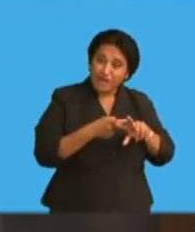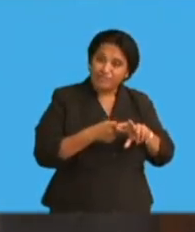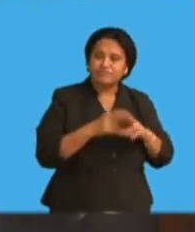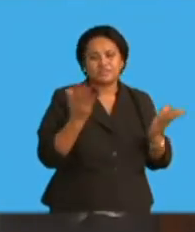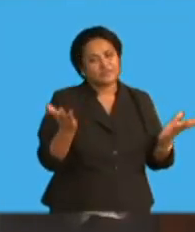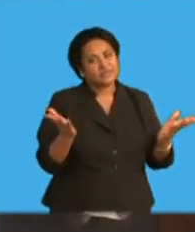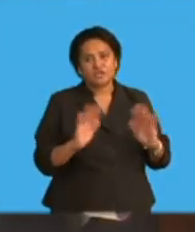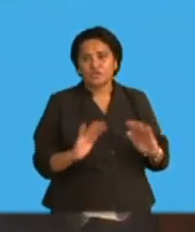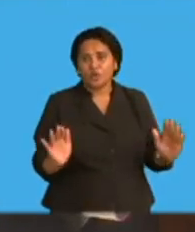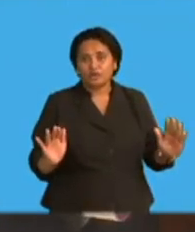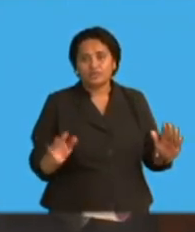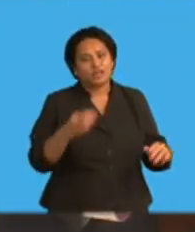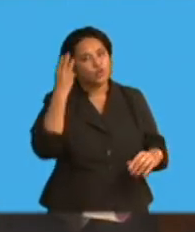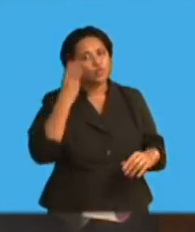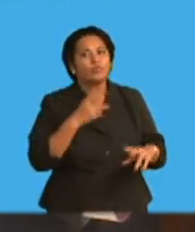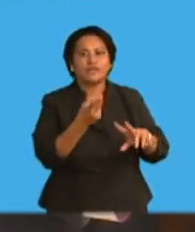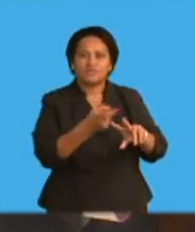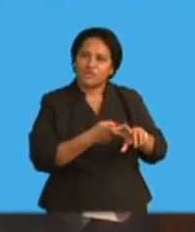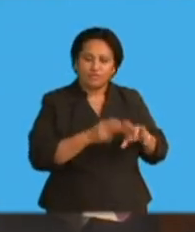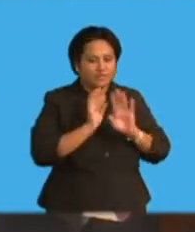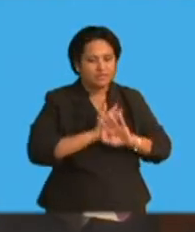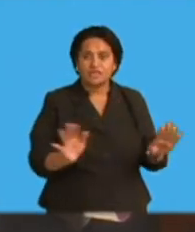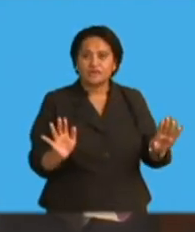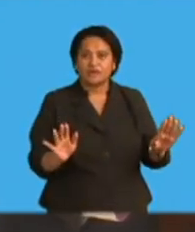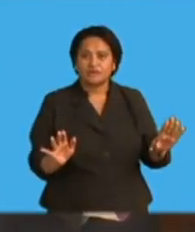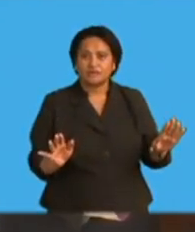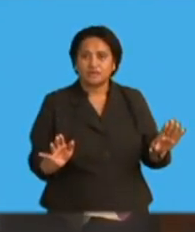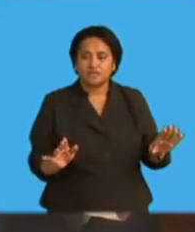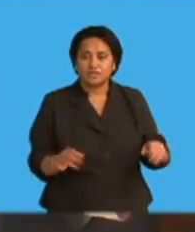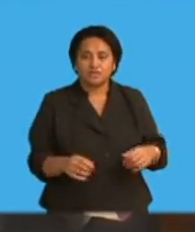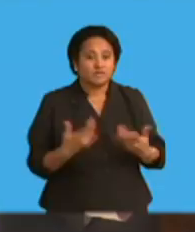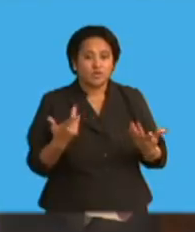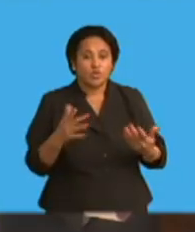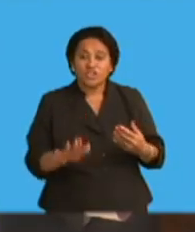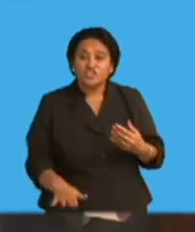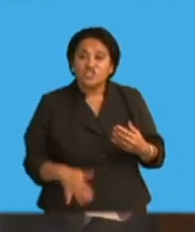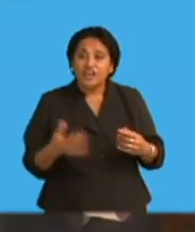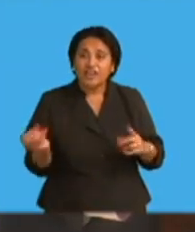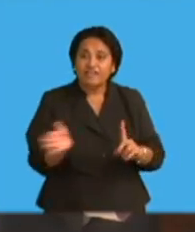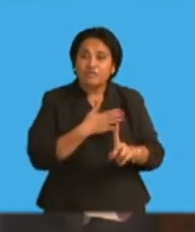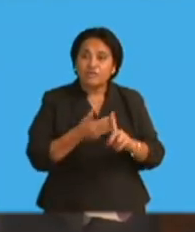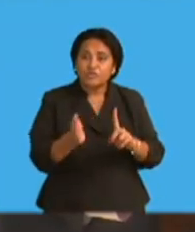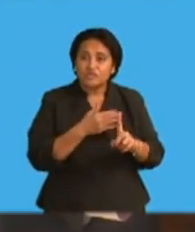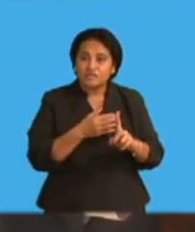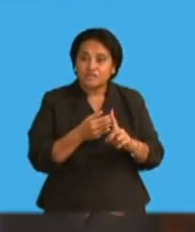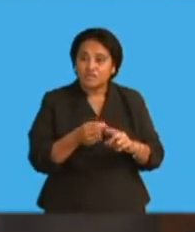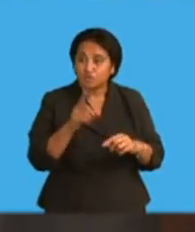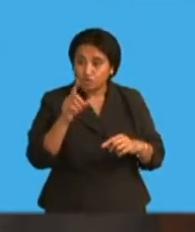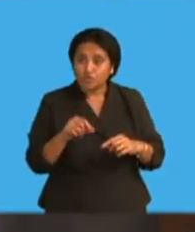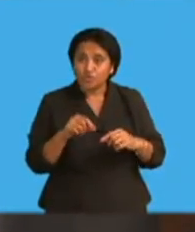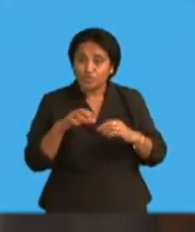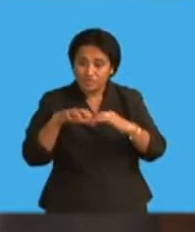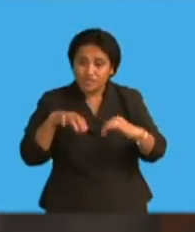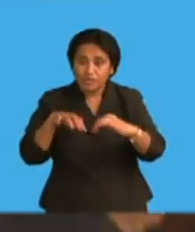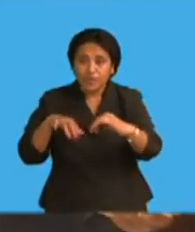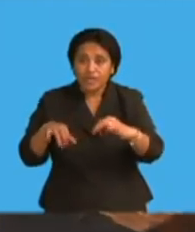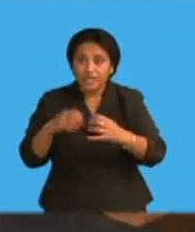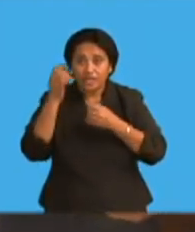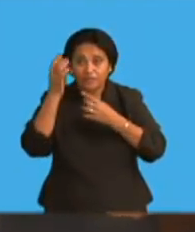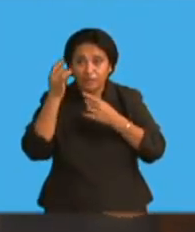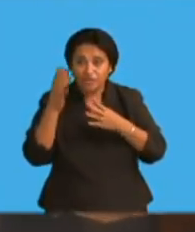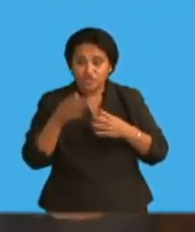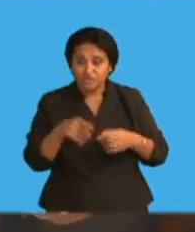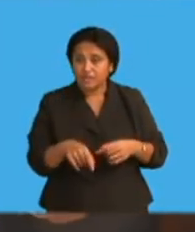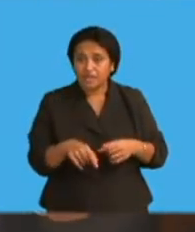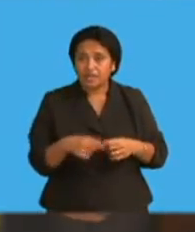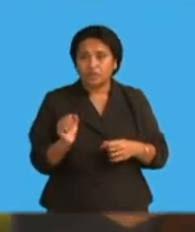ethnic profiling of that, Honorable Prem Singh? A child who is molested, are we going to do an ethnic profiling of that? I remember, Madam Speaker, let me finish by saying